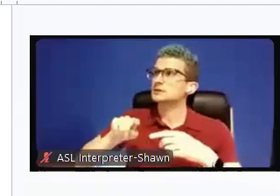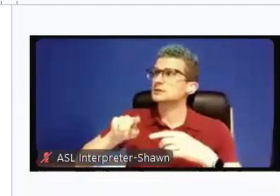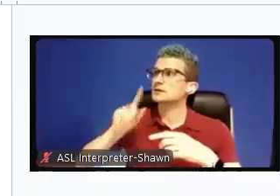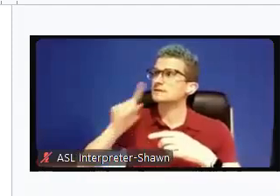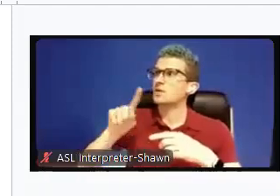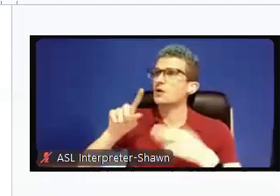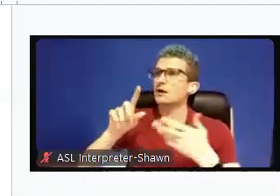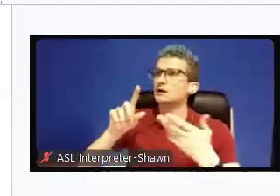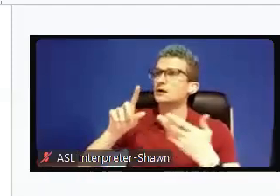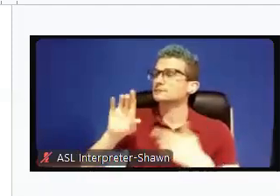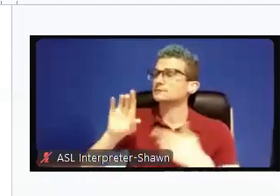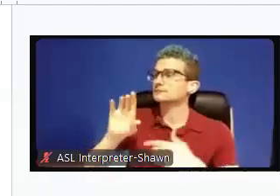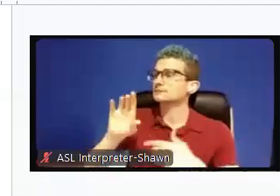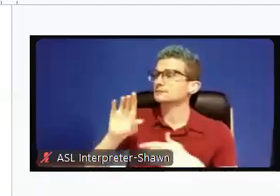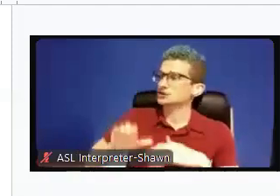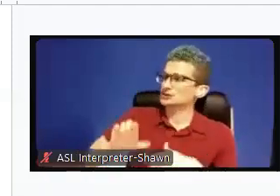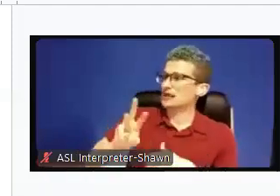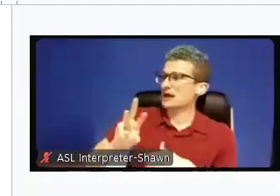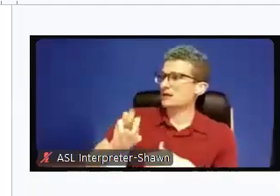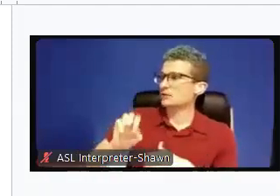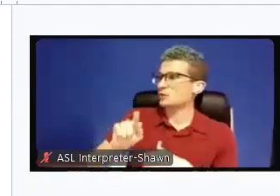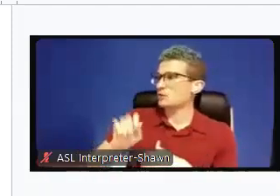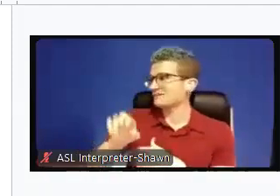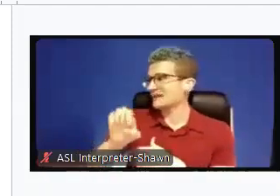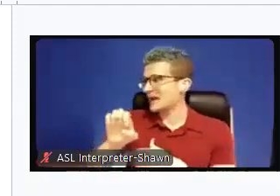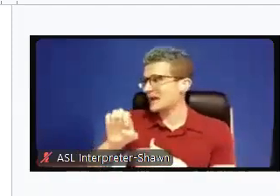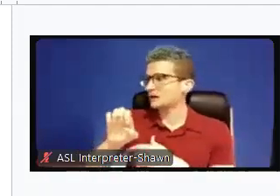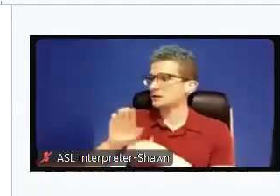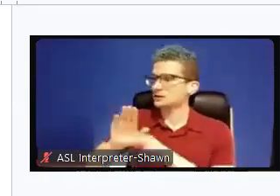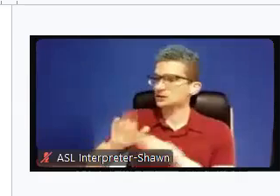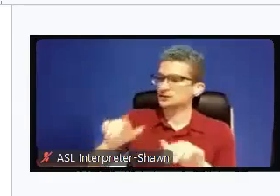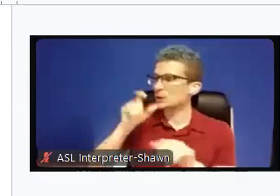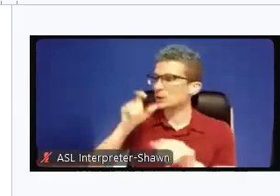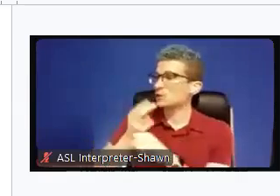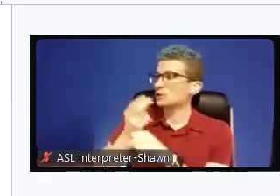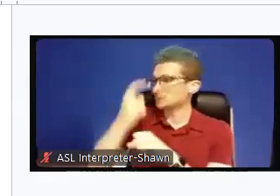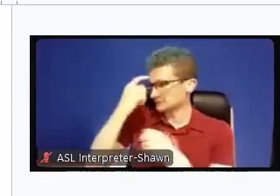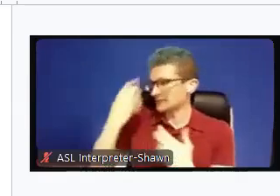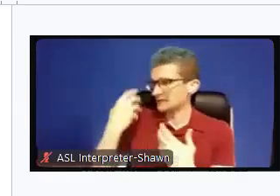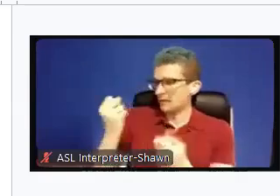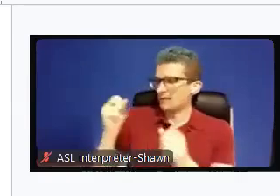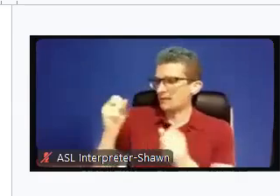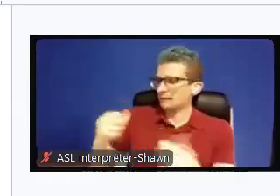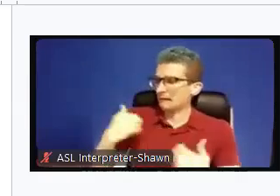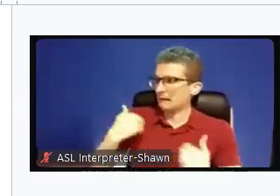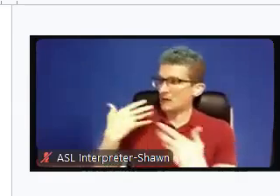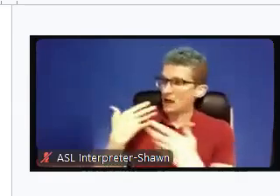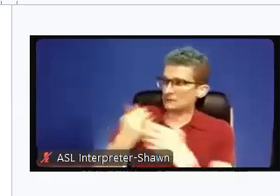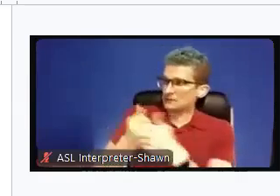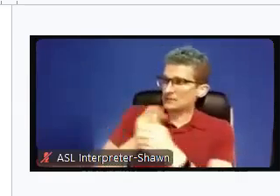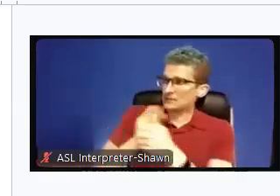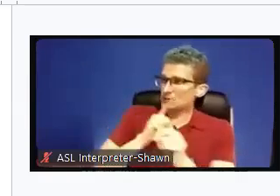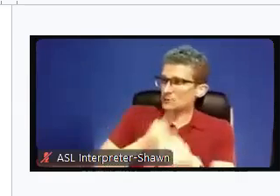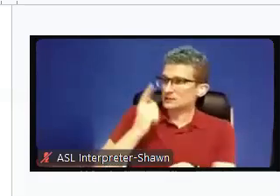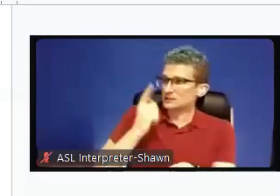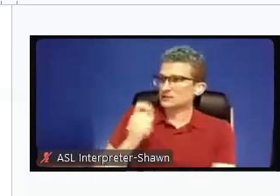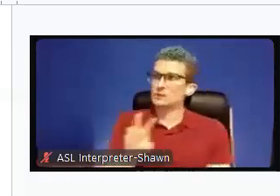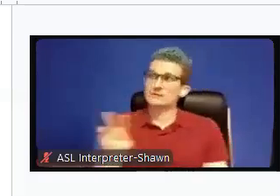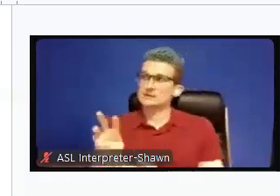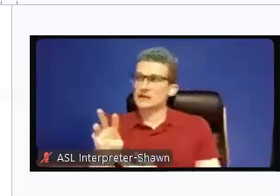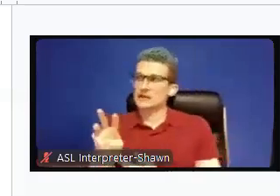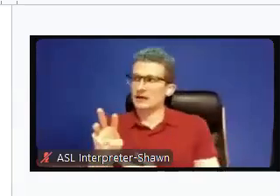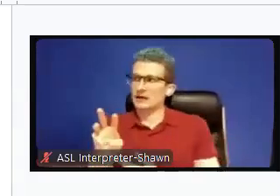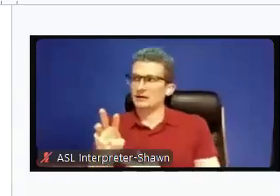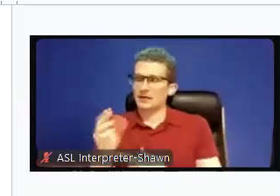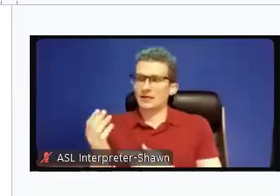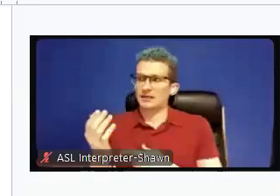welfare, mental health, children, youth mental health, that there's updated reports? Because on the website, the last website or